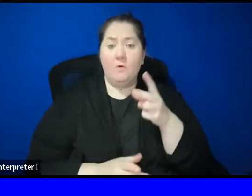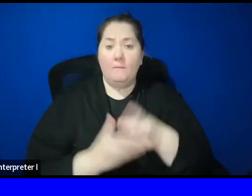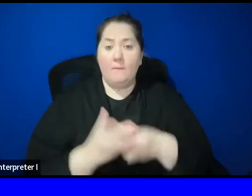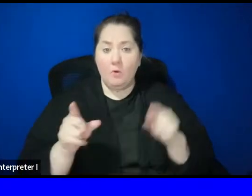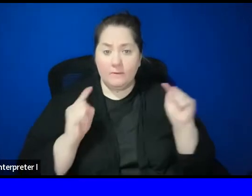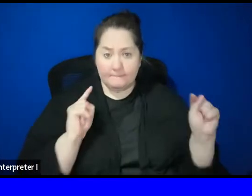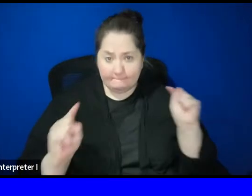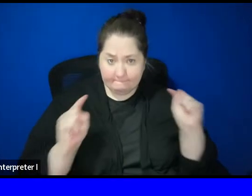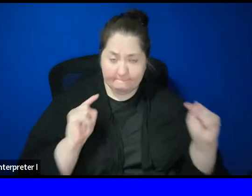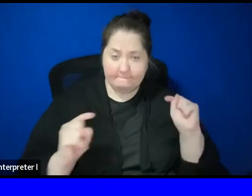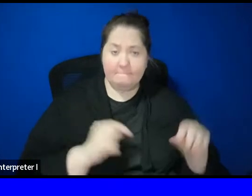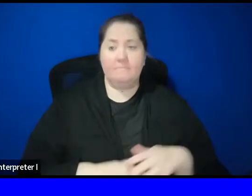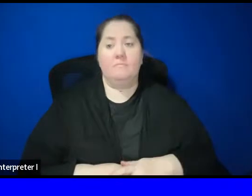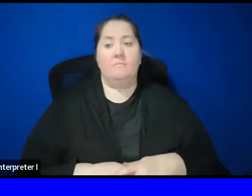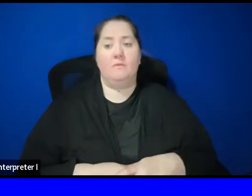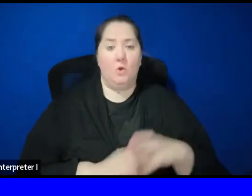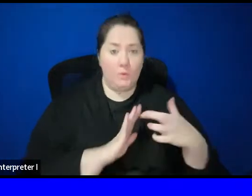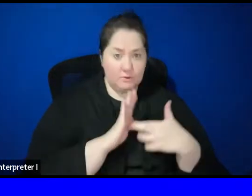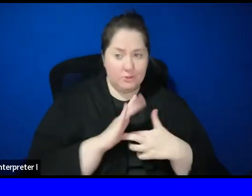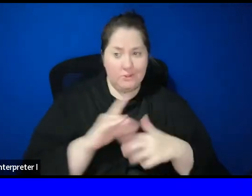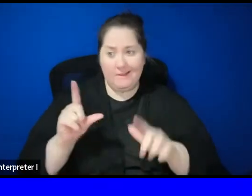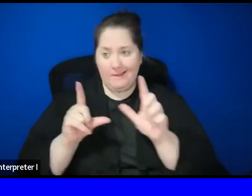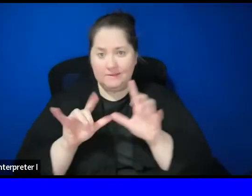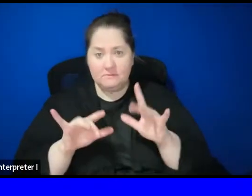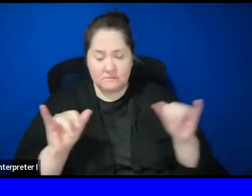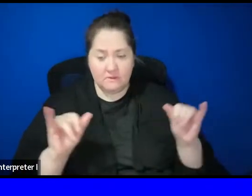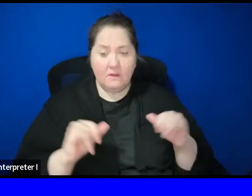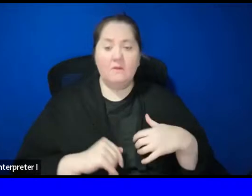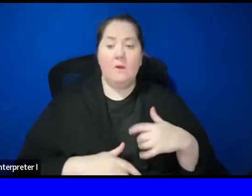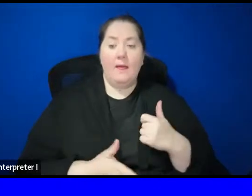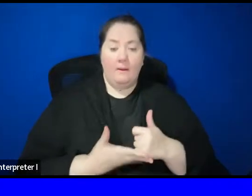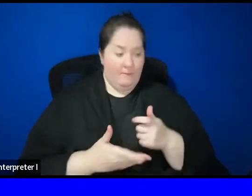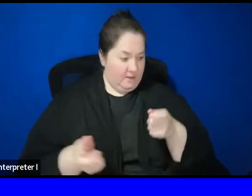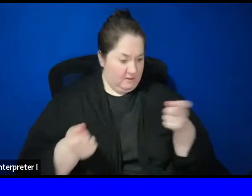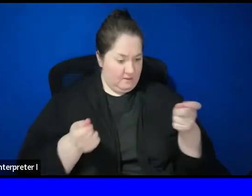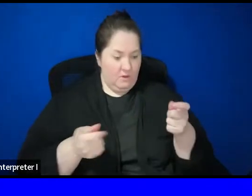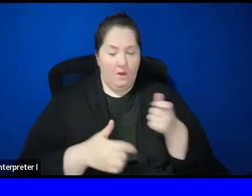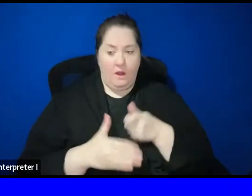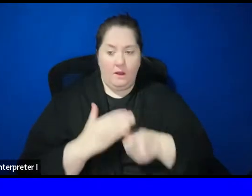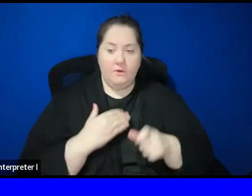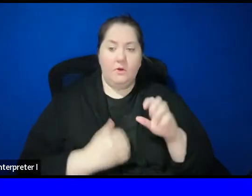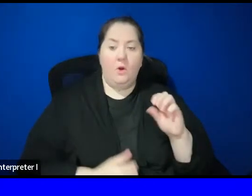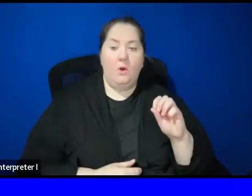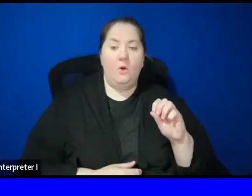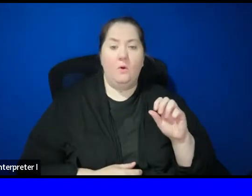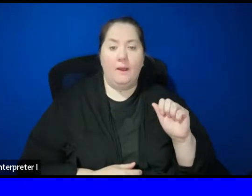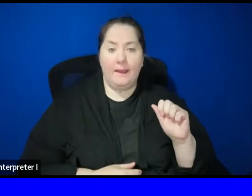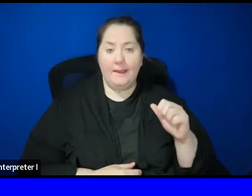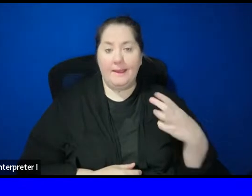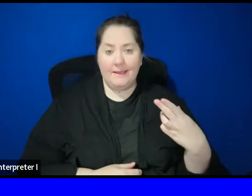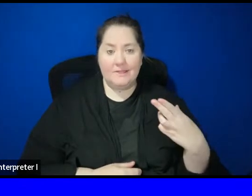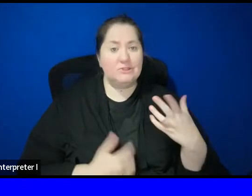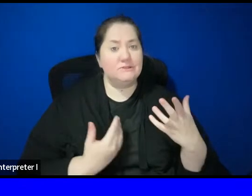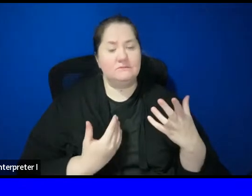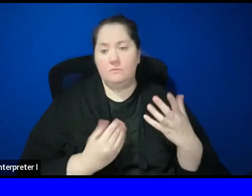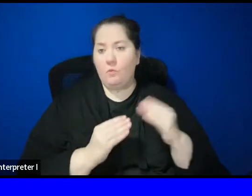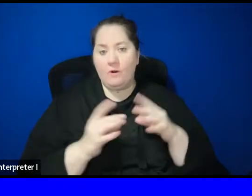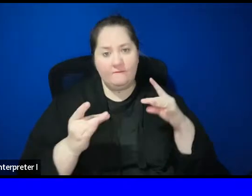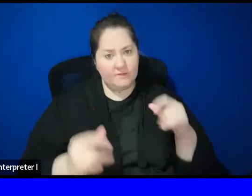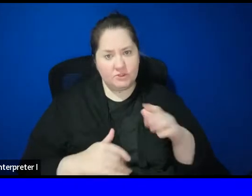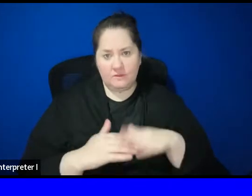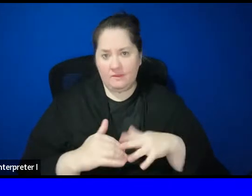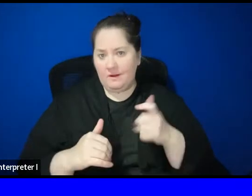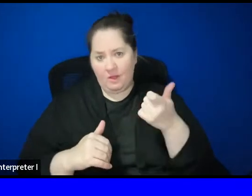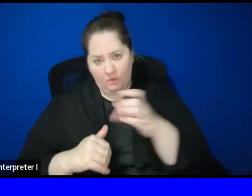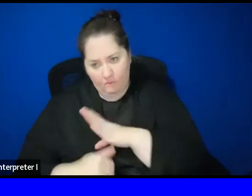registration and license simultaneously. Adjudicating these types of cases under OAH is far more efficient. The committee print makes only one